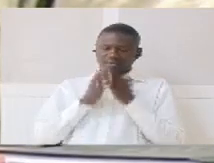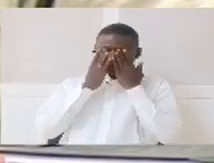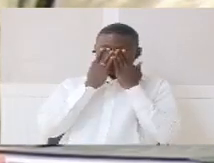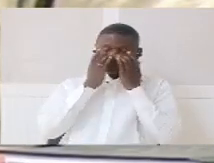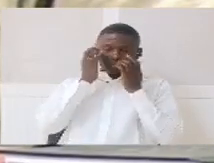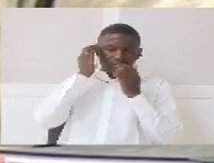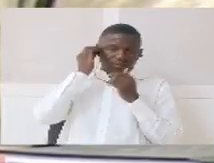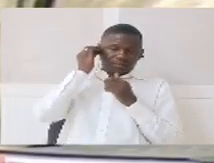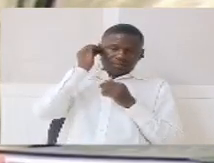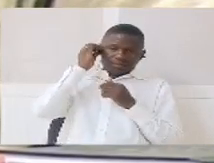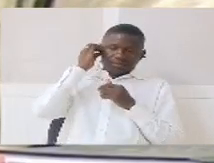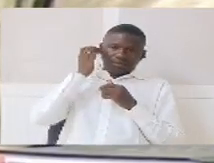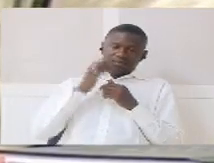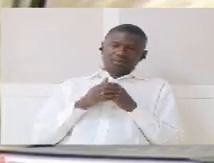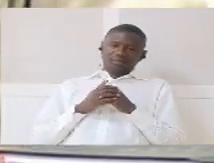Diet A.